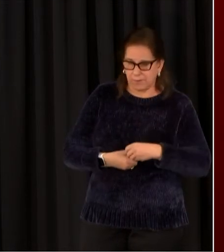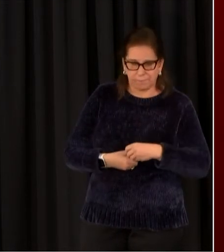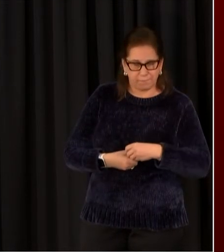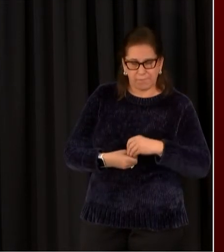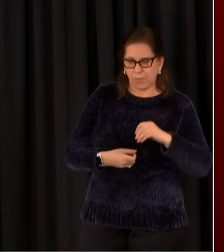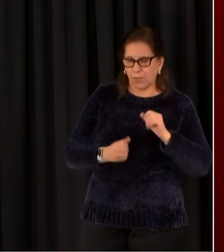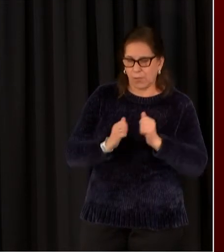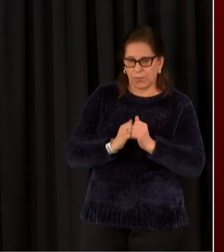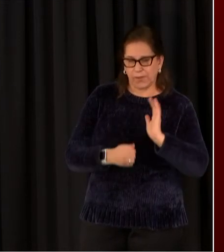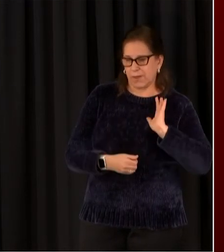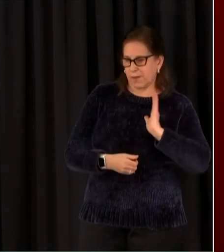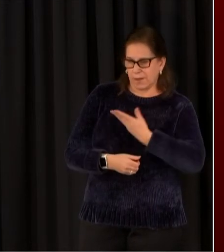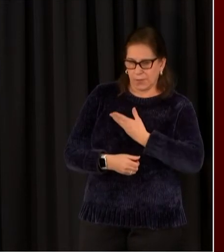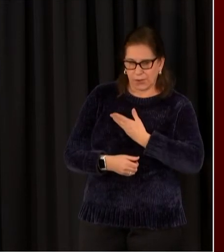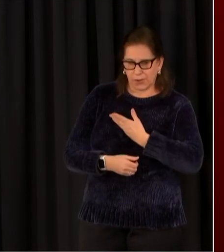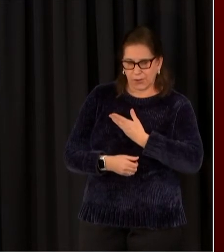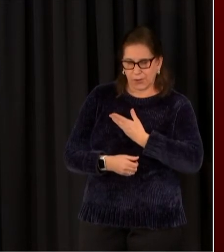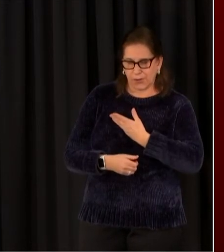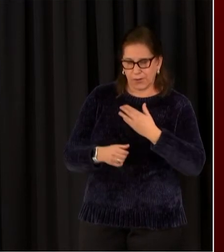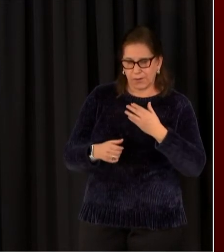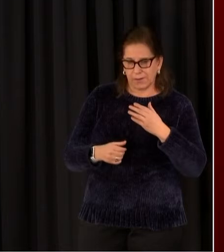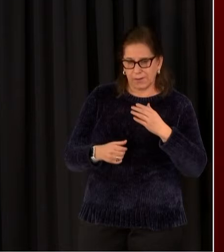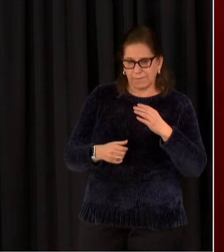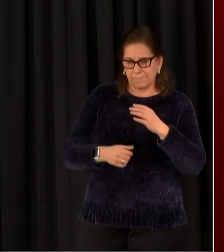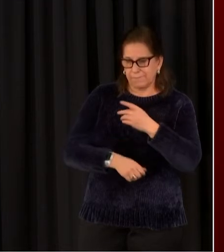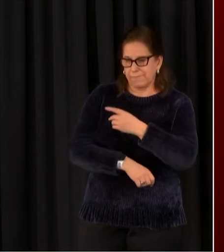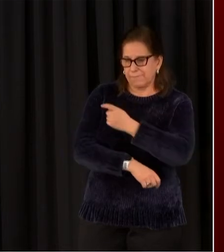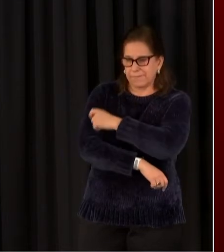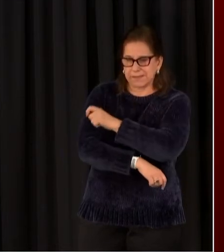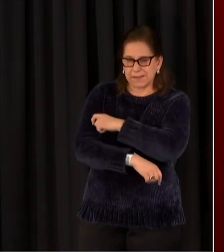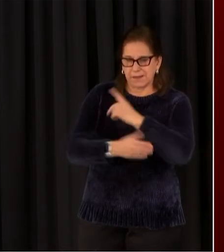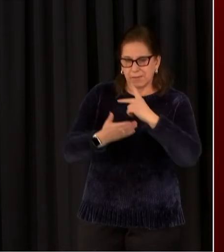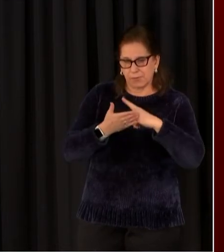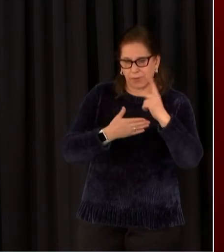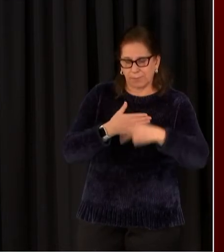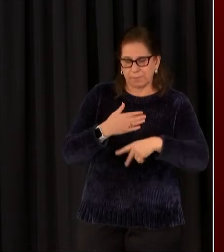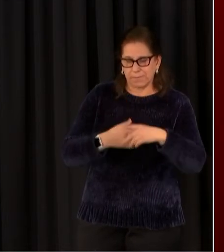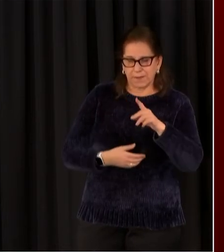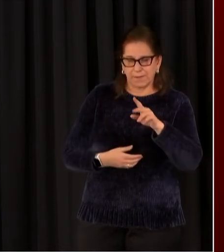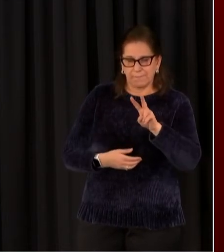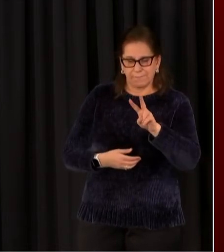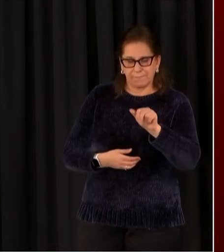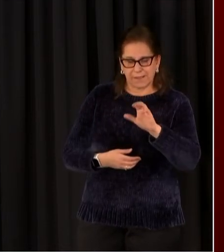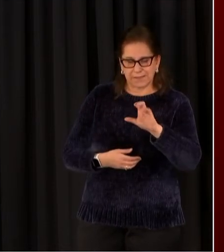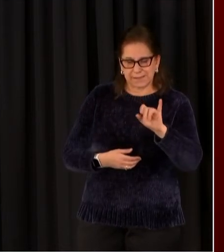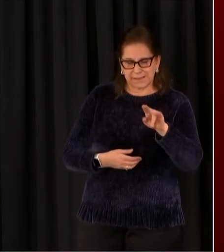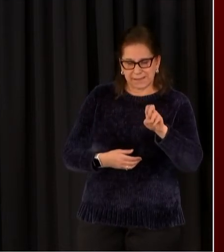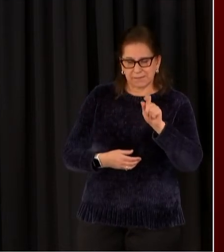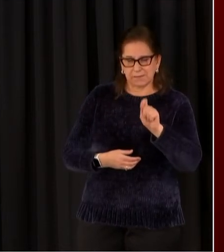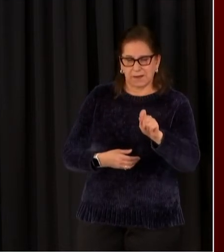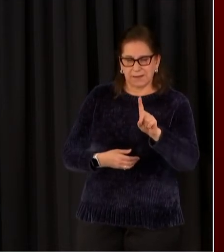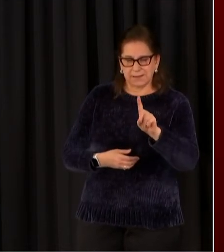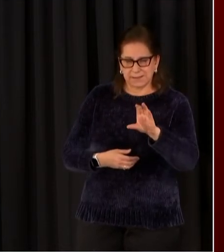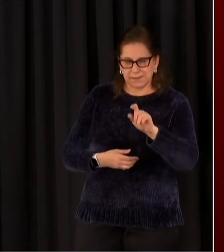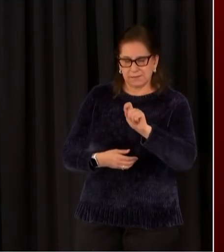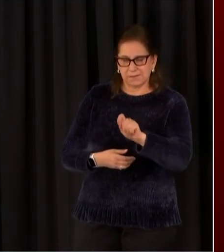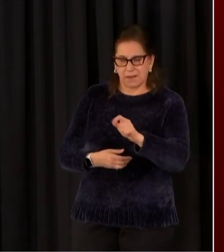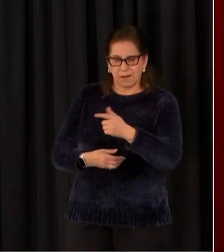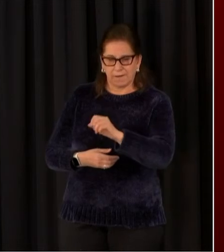the portal that is vaccinate.dc.gov. They are part of the federal long-term care